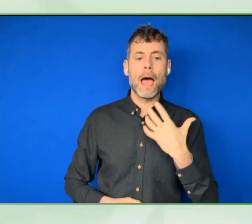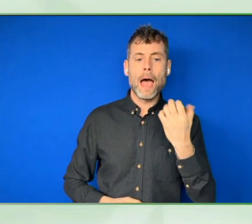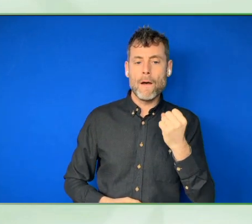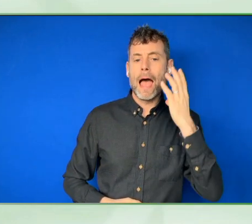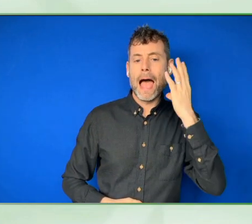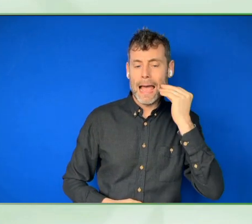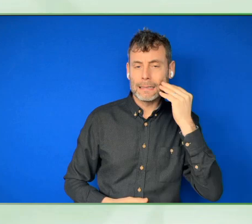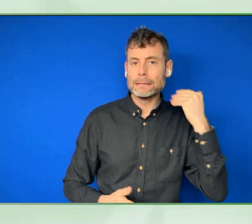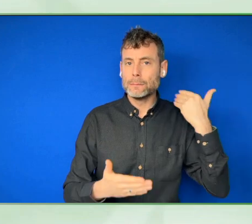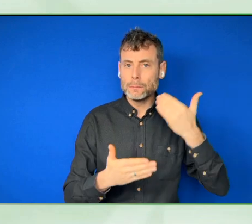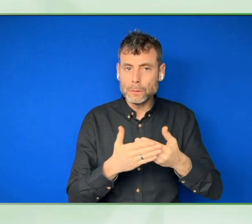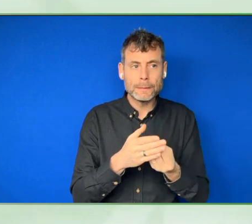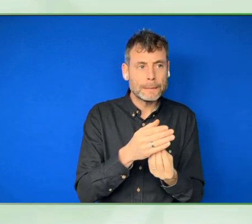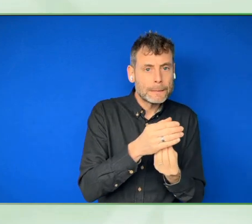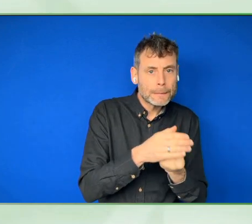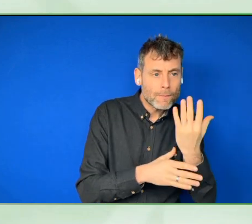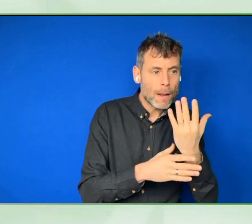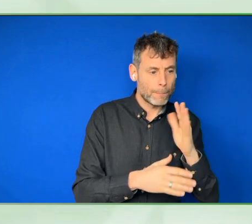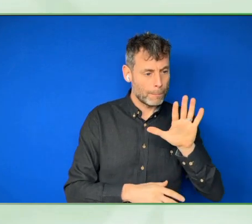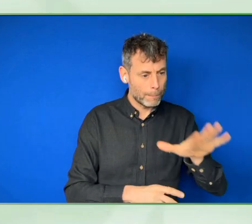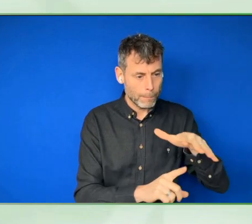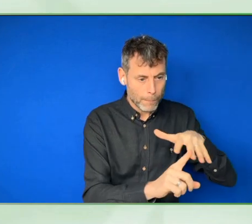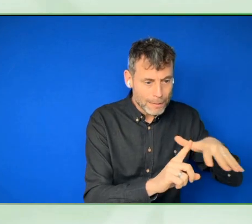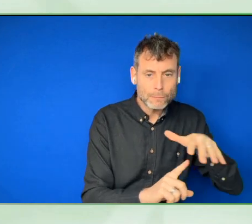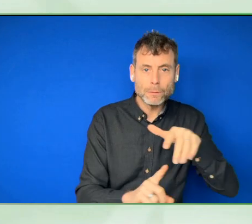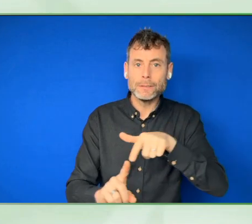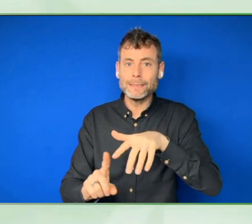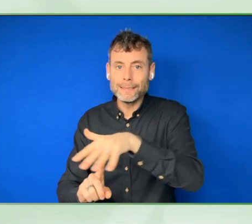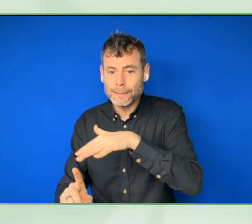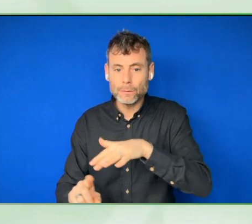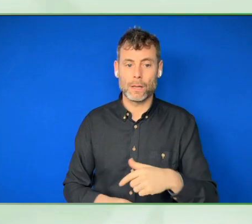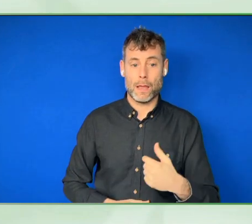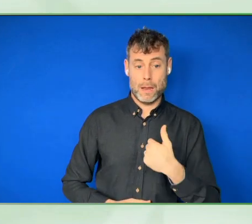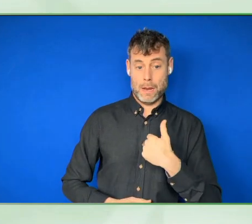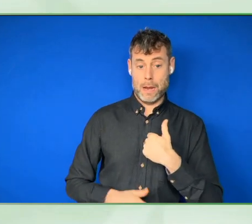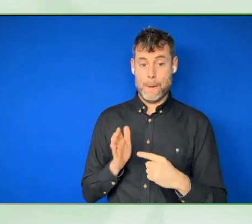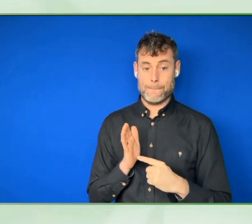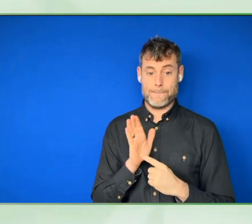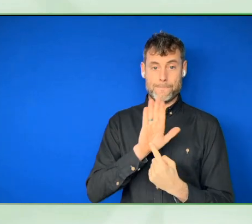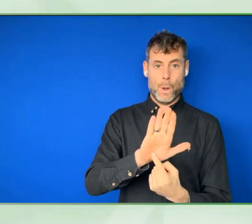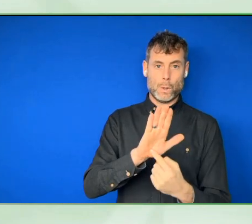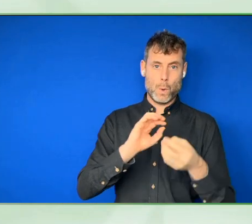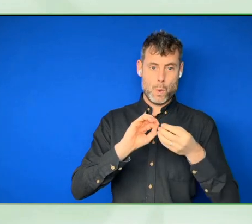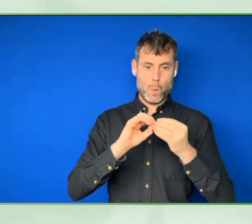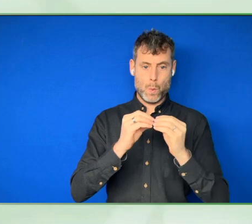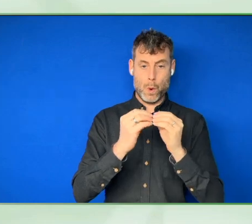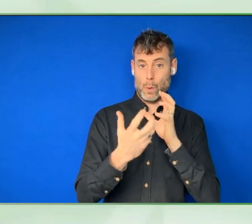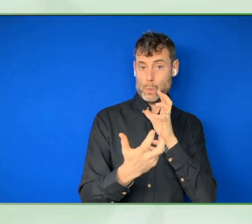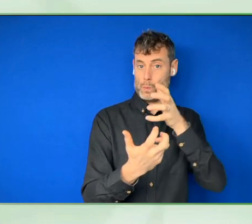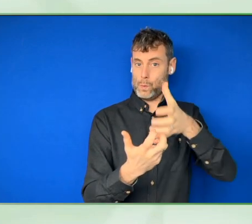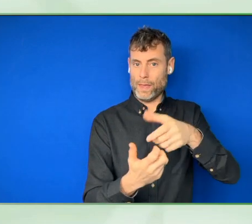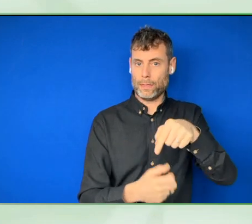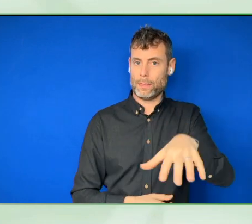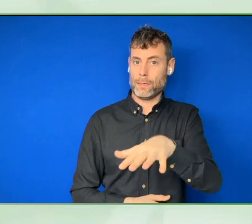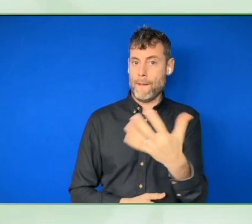scenarios. The model is designed to work with building capacity, local capacity,